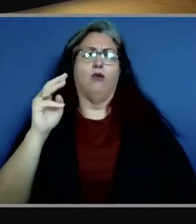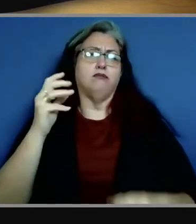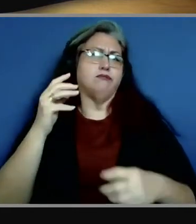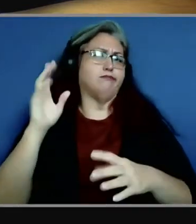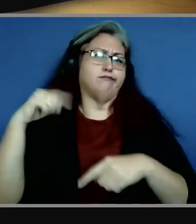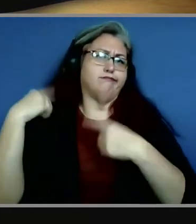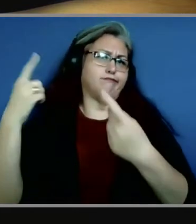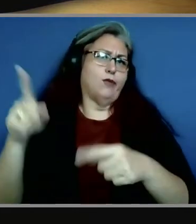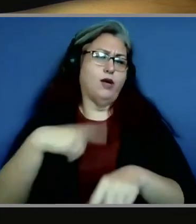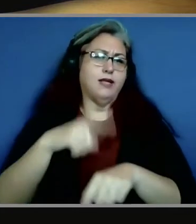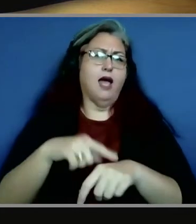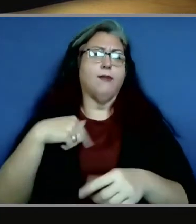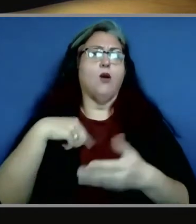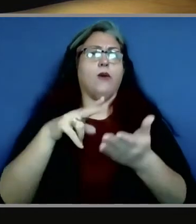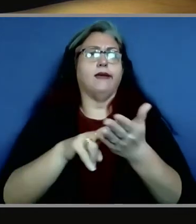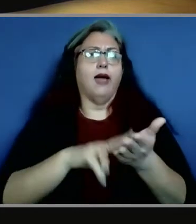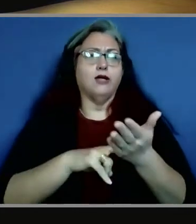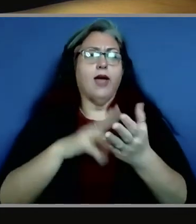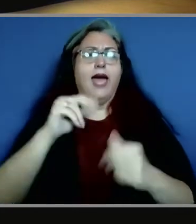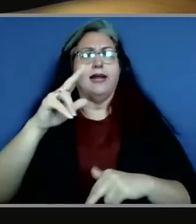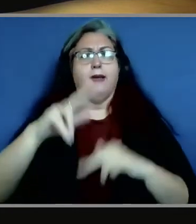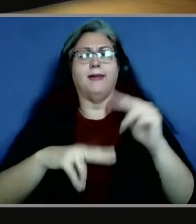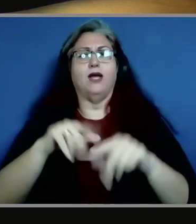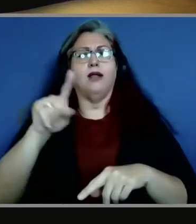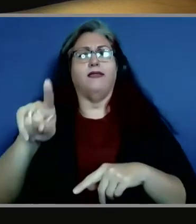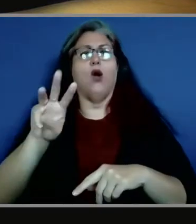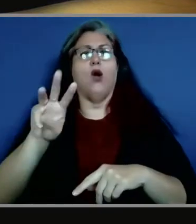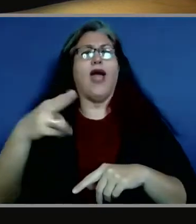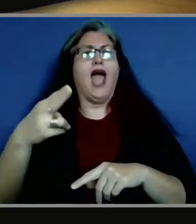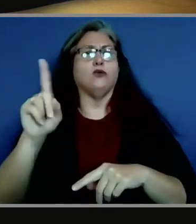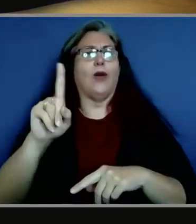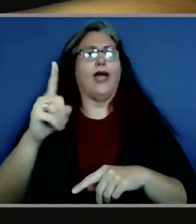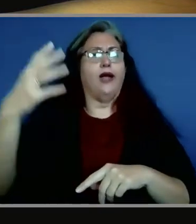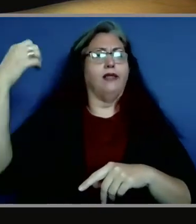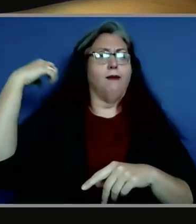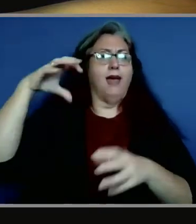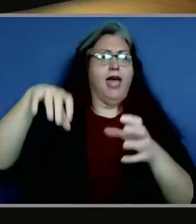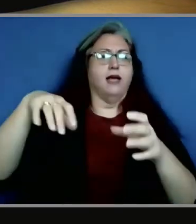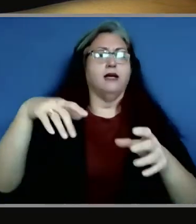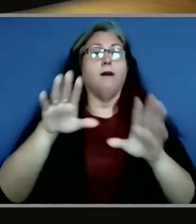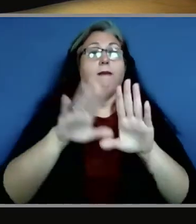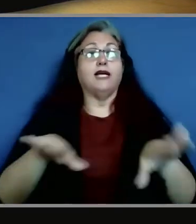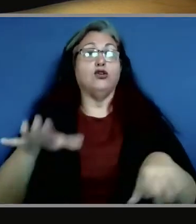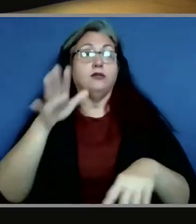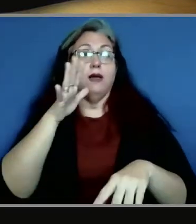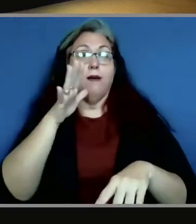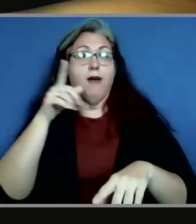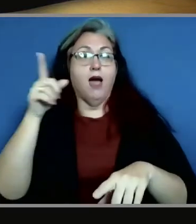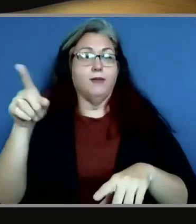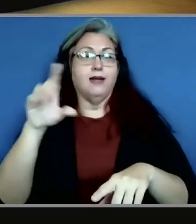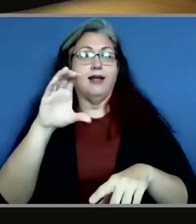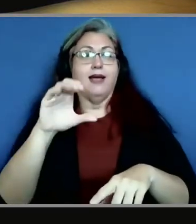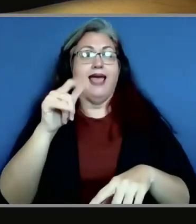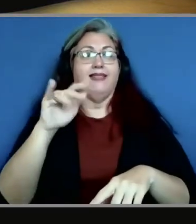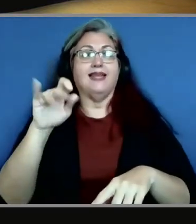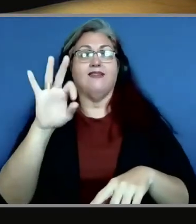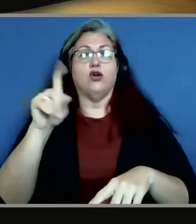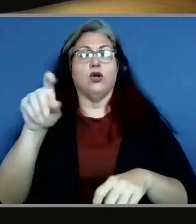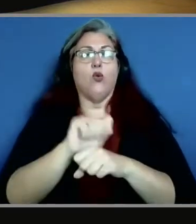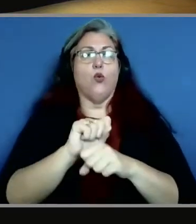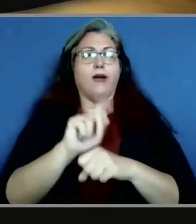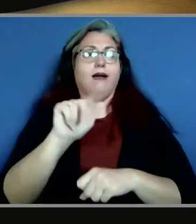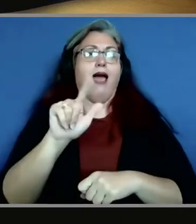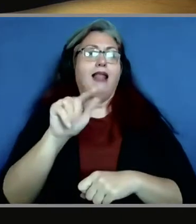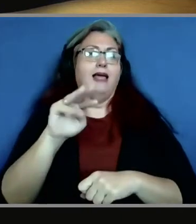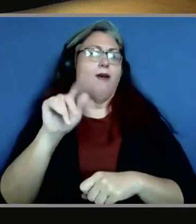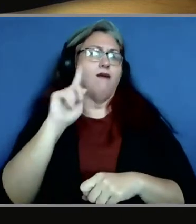I contracted and built the warehouse in the back. My children's mother, Kathleen Figueroa, worked at Kalima for quite a